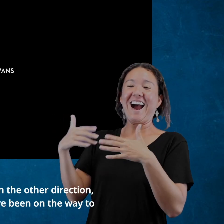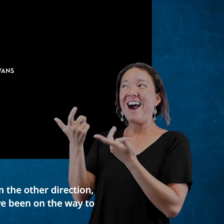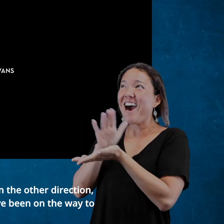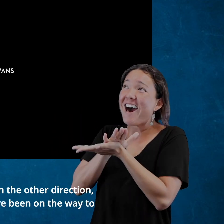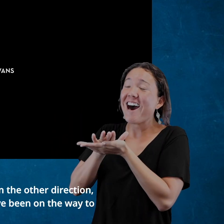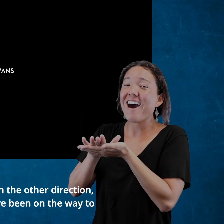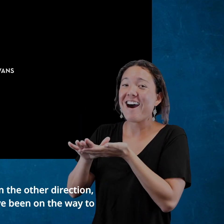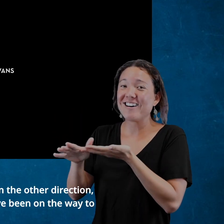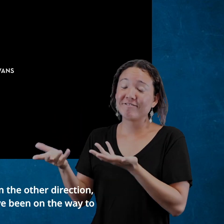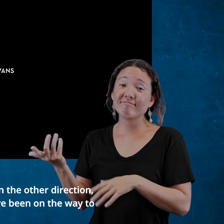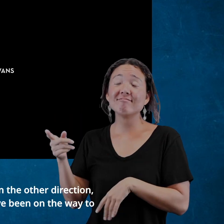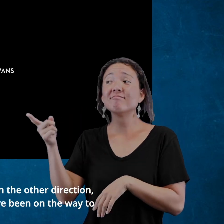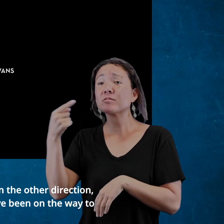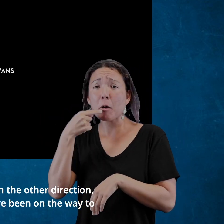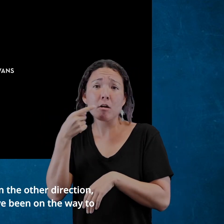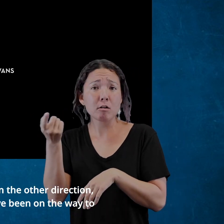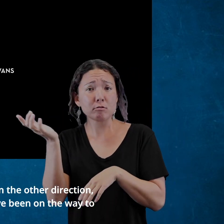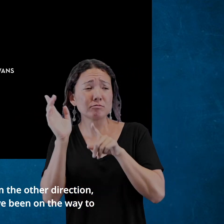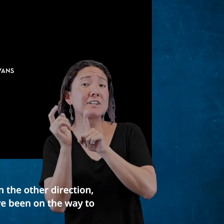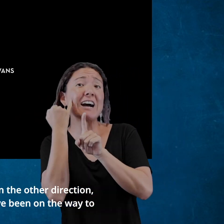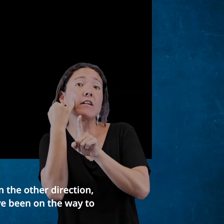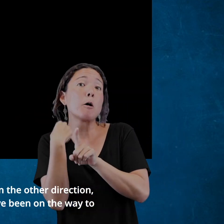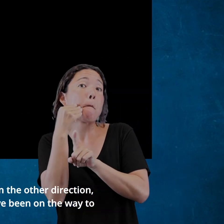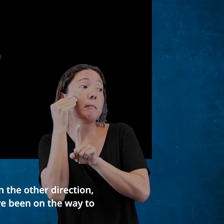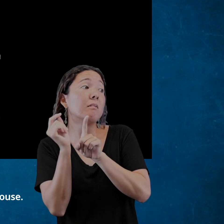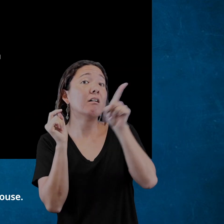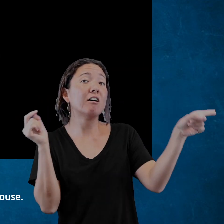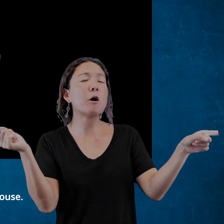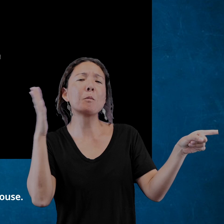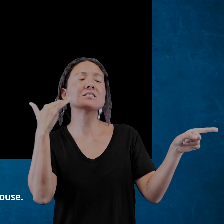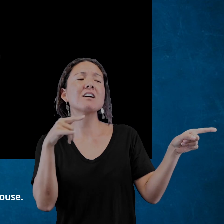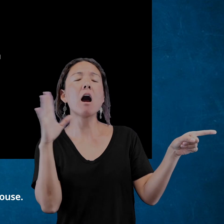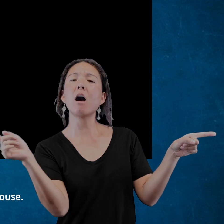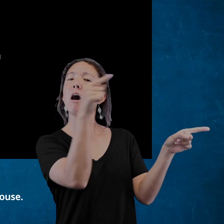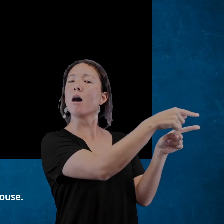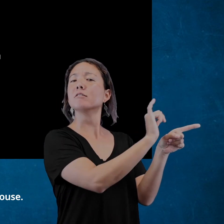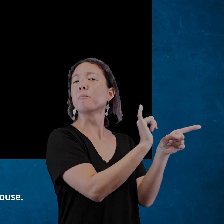know? Even if my house was in the other direction, I'm sure it would have been on the way to his house.